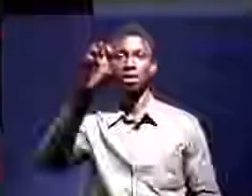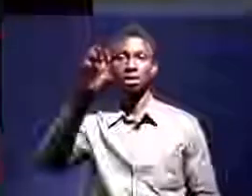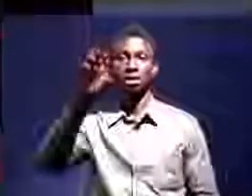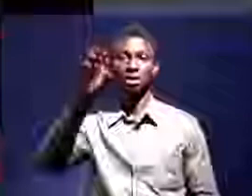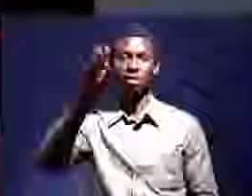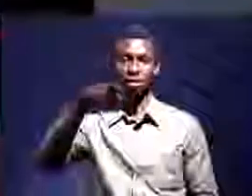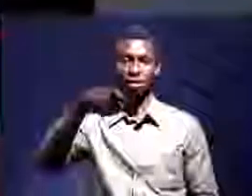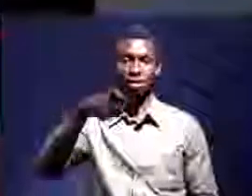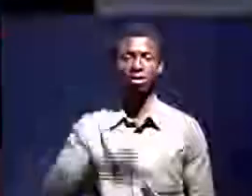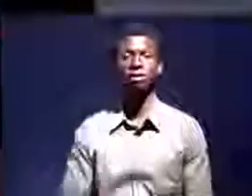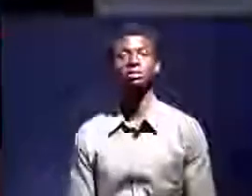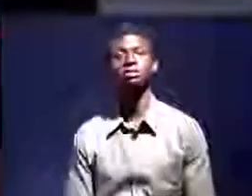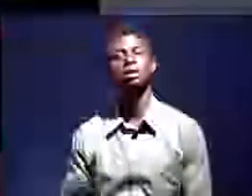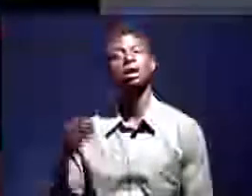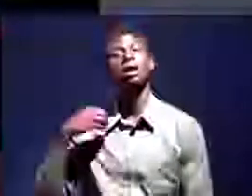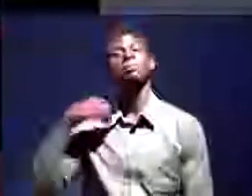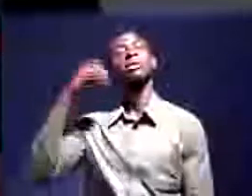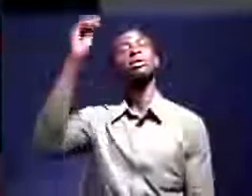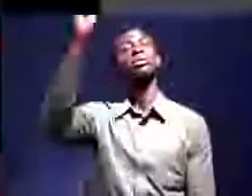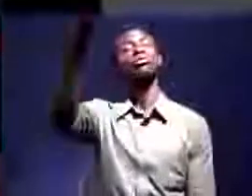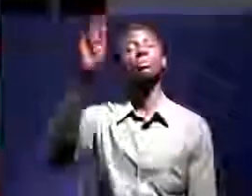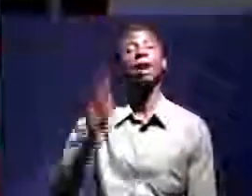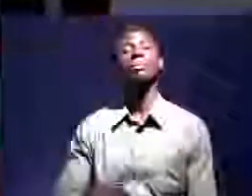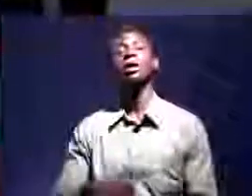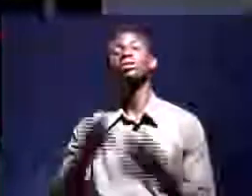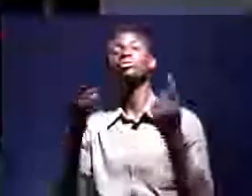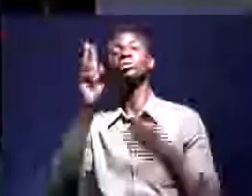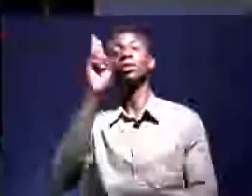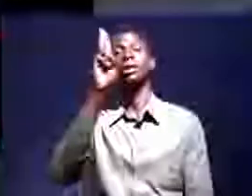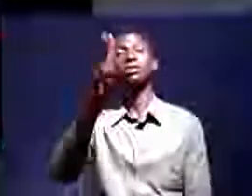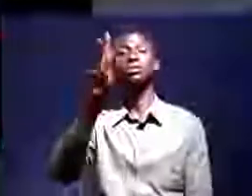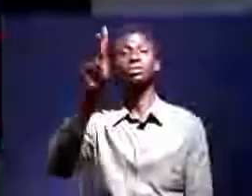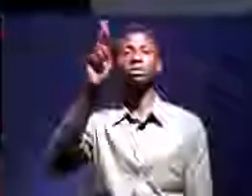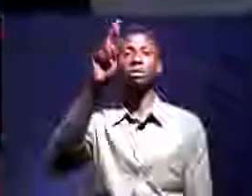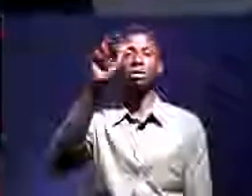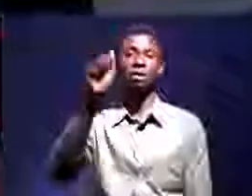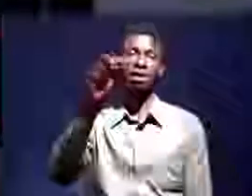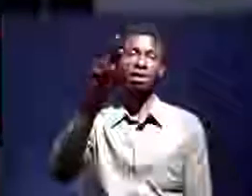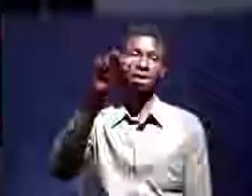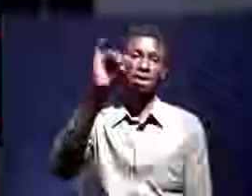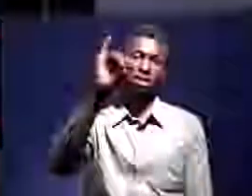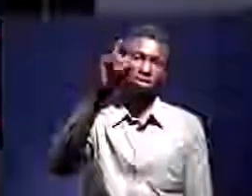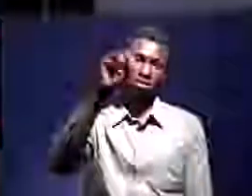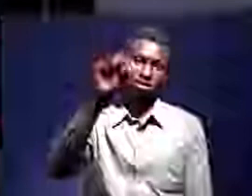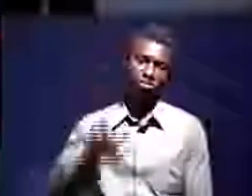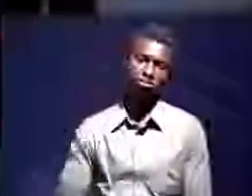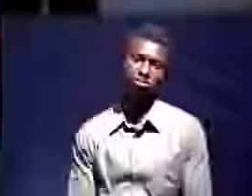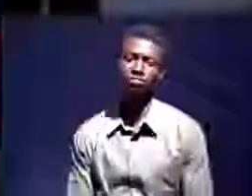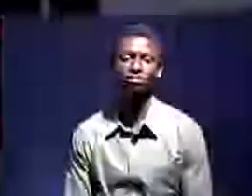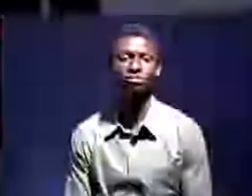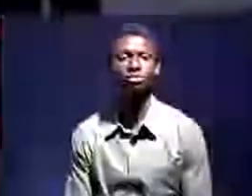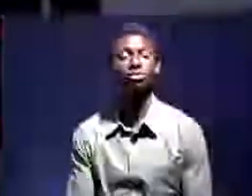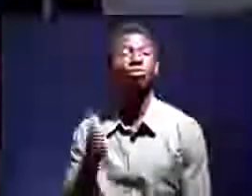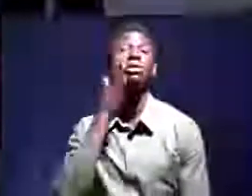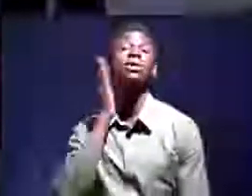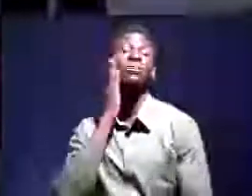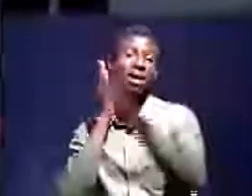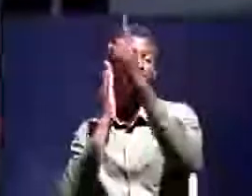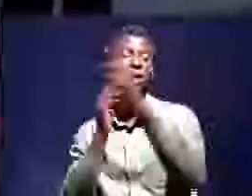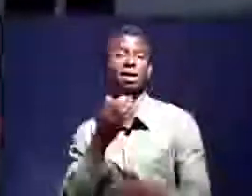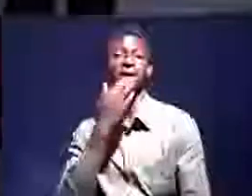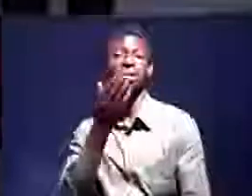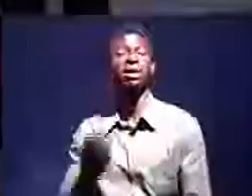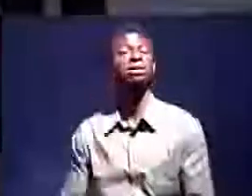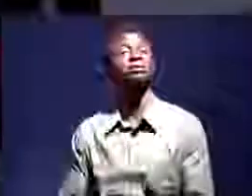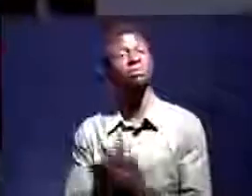habari kutoka Ukraine katika sehemu hizo za Ukraine. And at Cam College. Na Cam College ya chuo